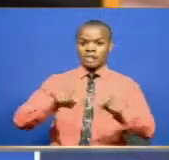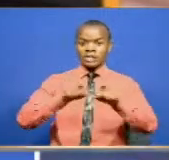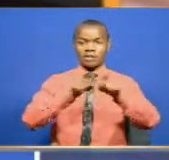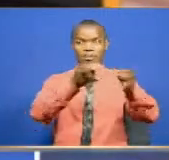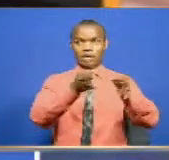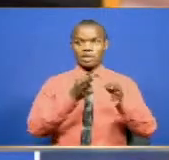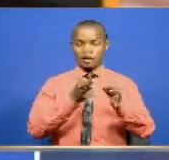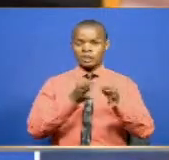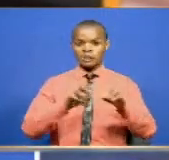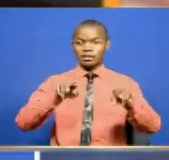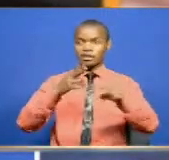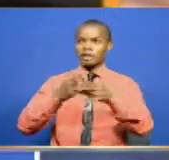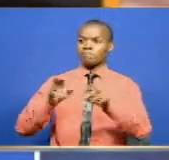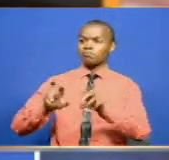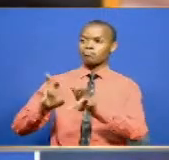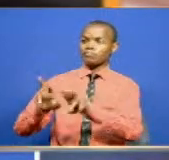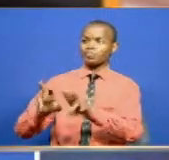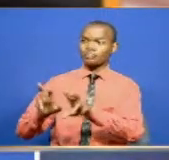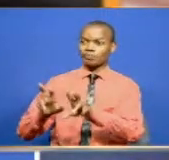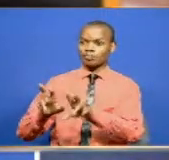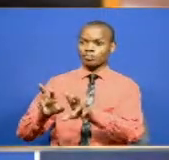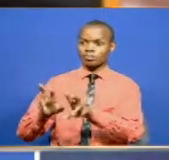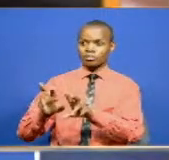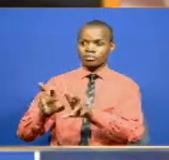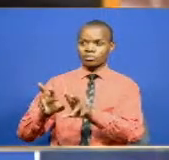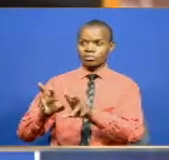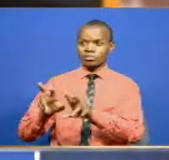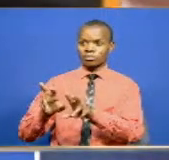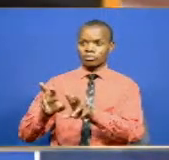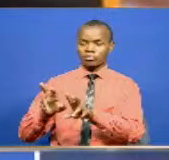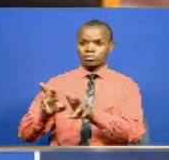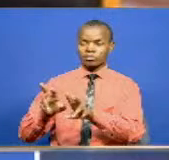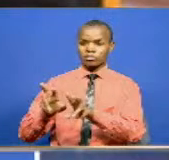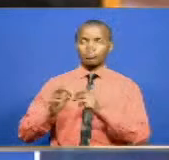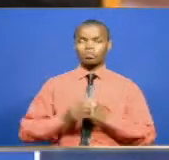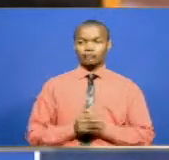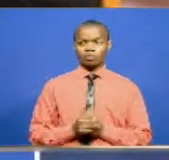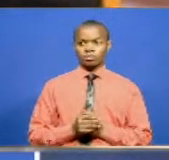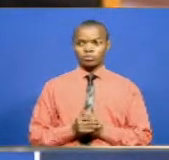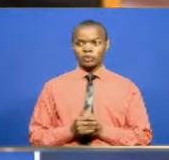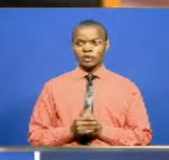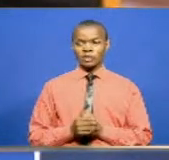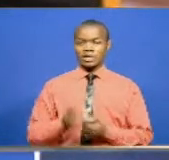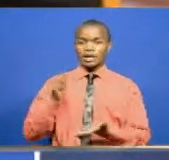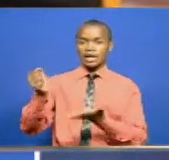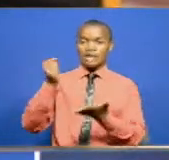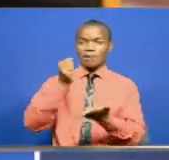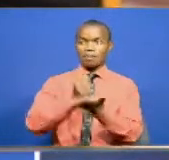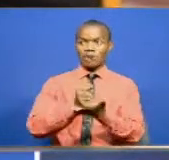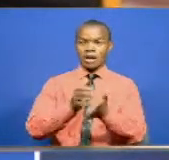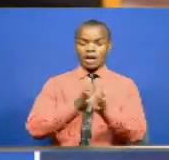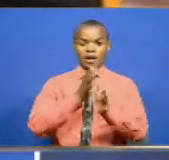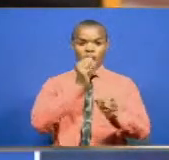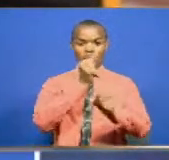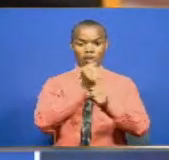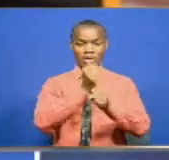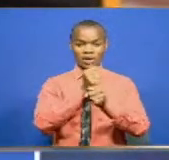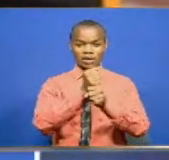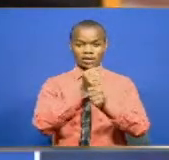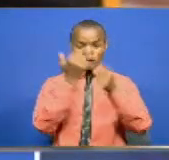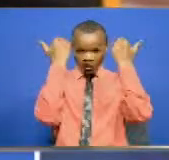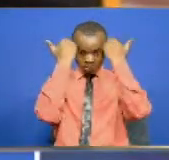Act, Judicial Service Act, Kenya National Commission on Human Rights Act, Employment and Labor Relations Court